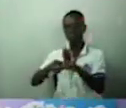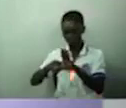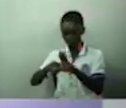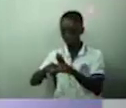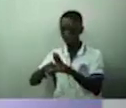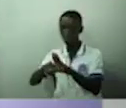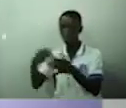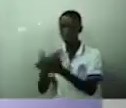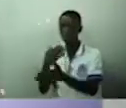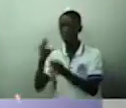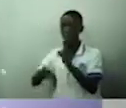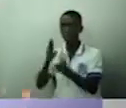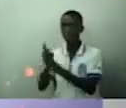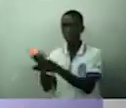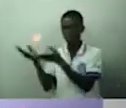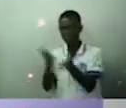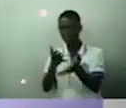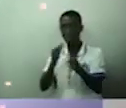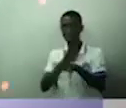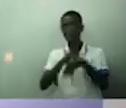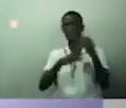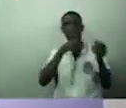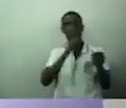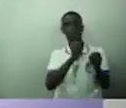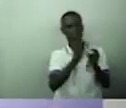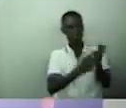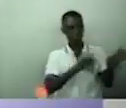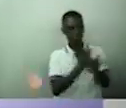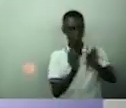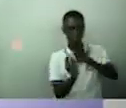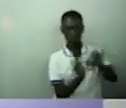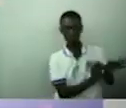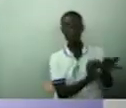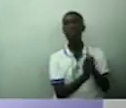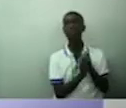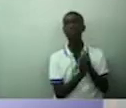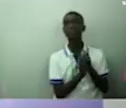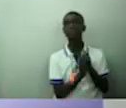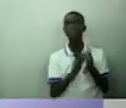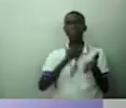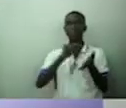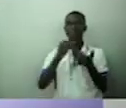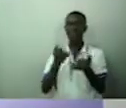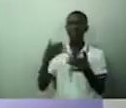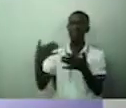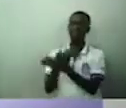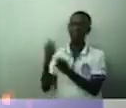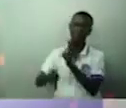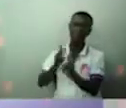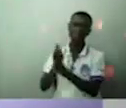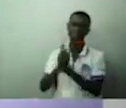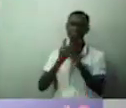after the old has been folded away. This new that is talking